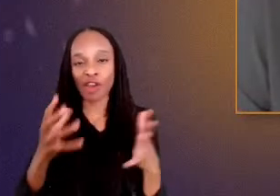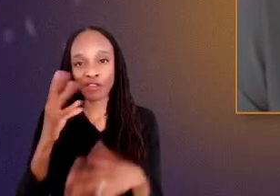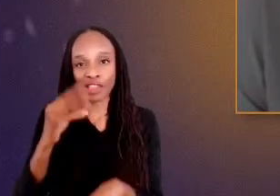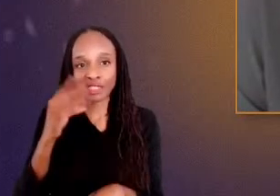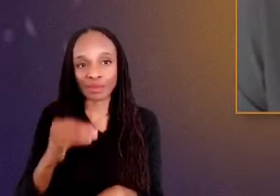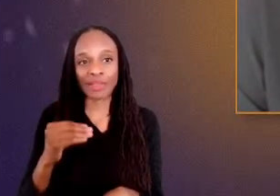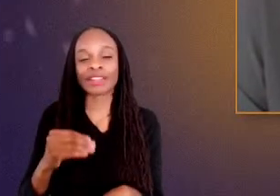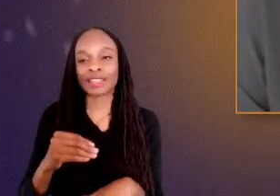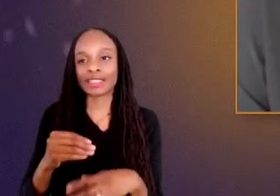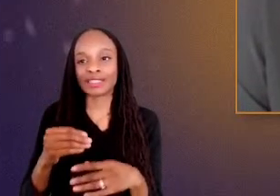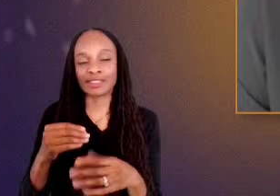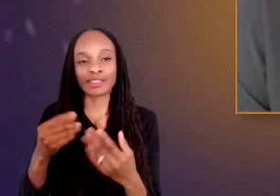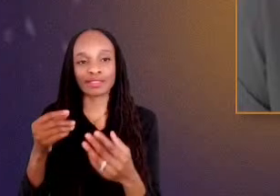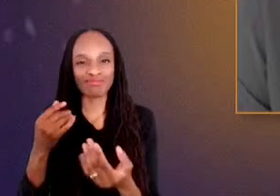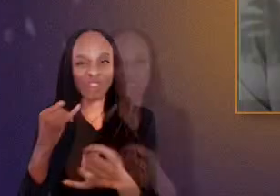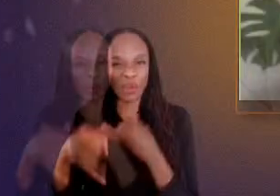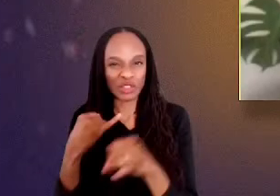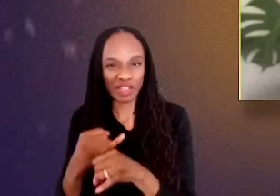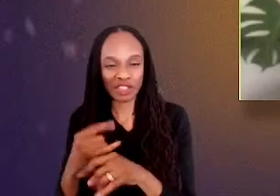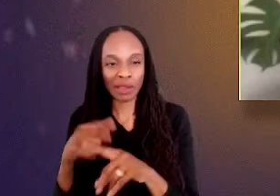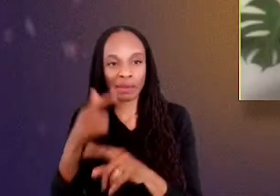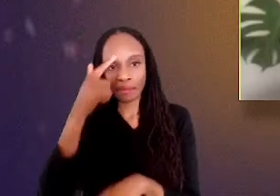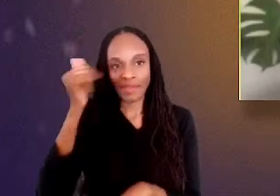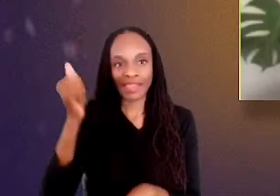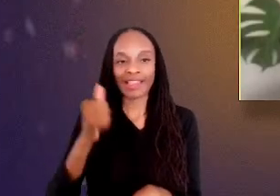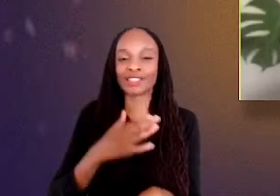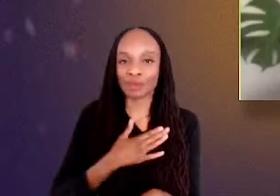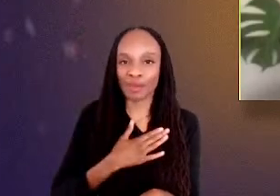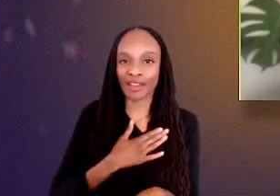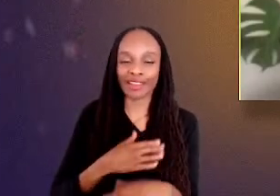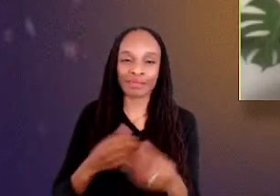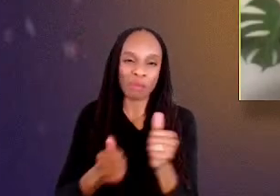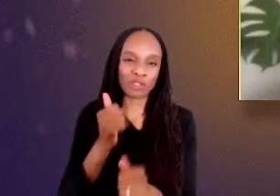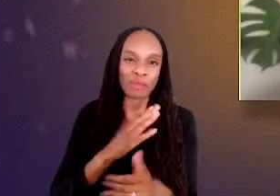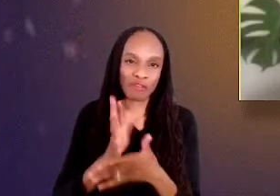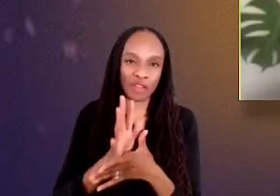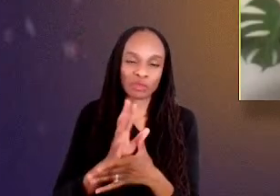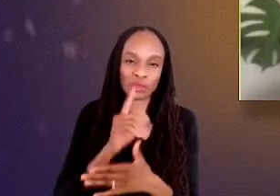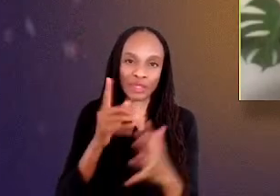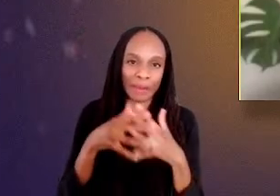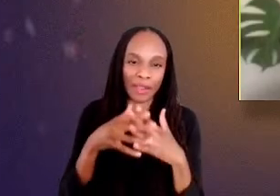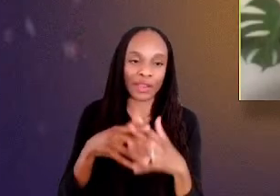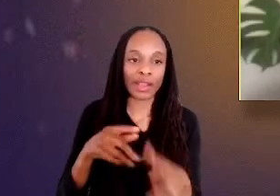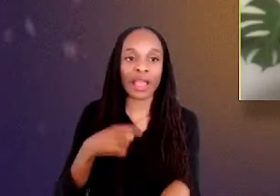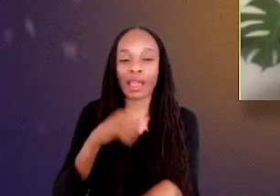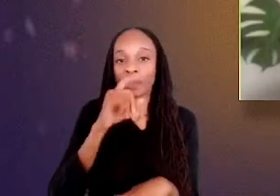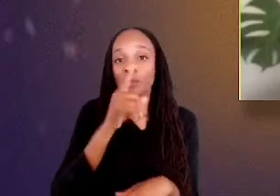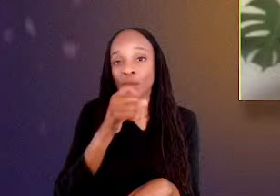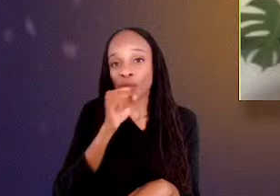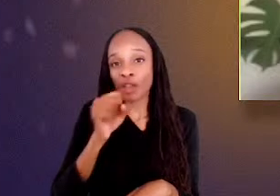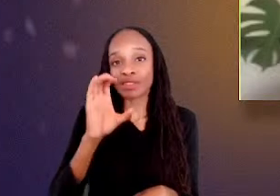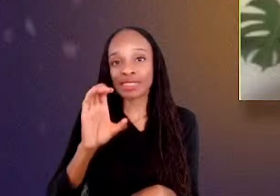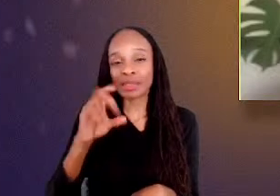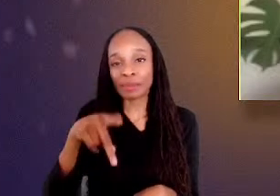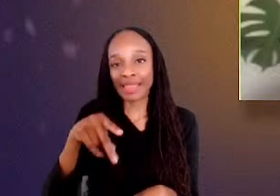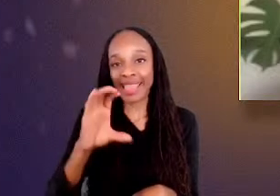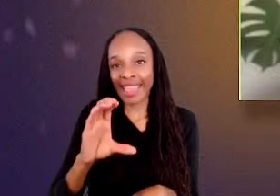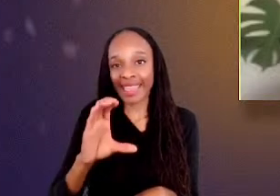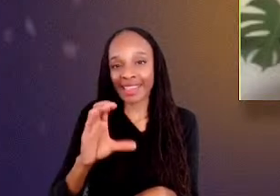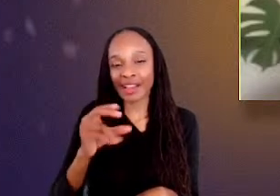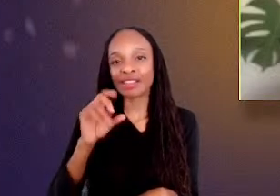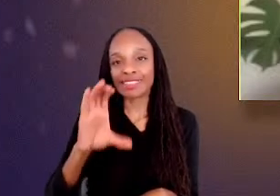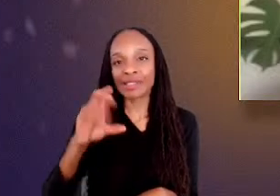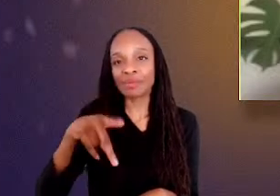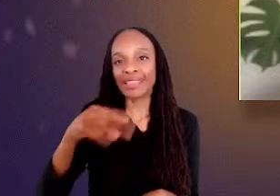super American. Hopefully we'll change that with Jason's film. I really loved CPH Docs. I thought it was kind of a